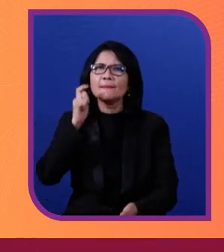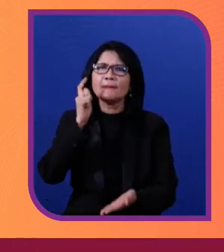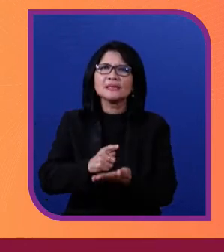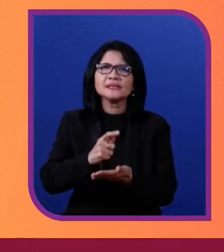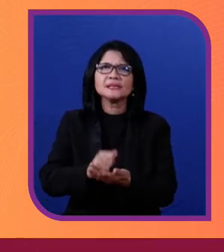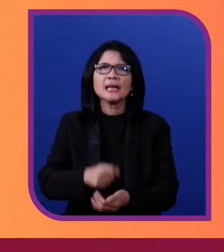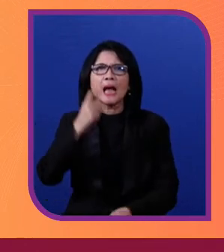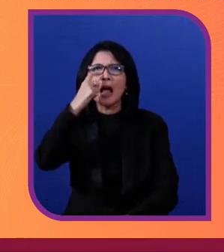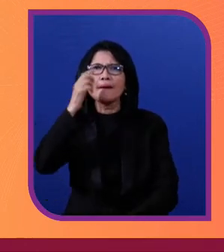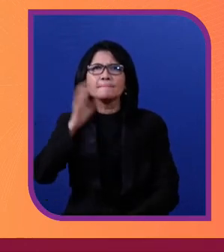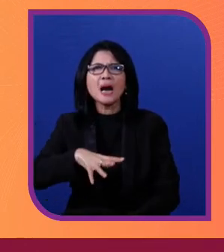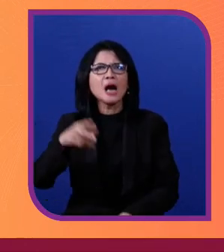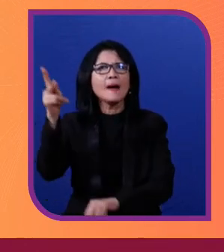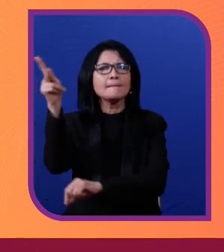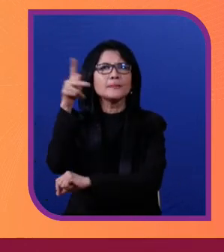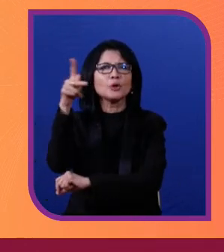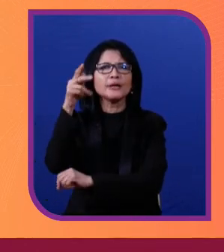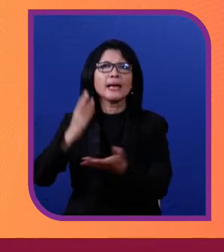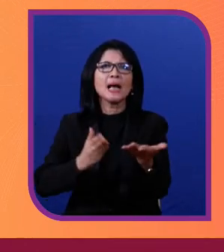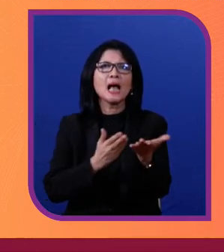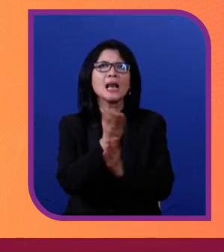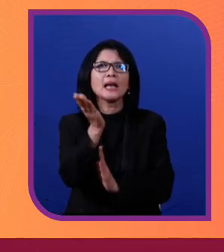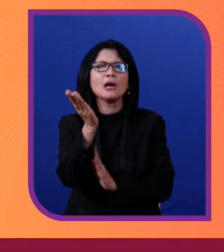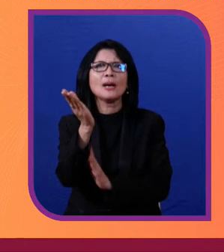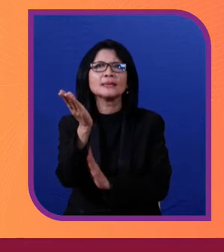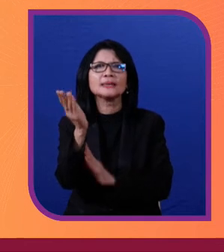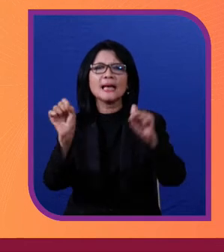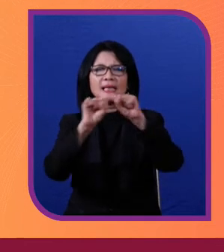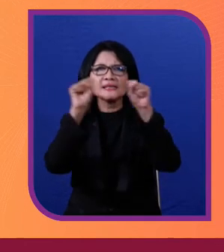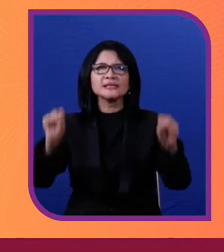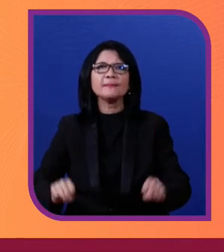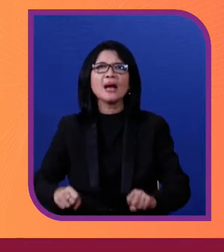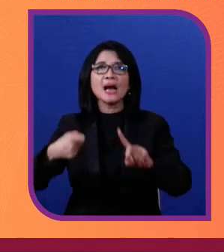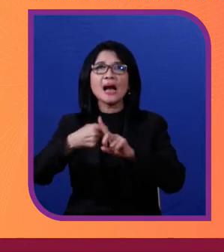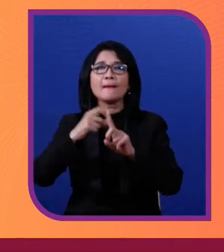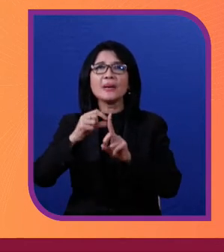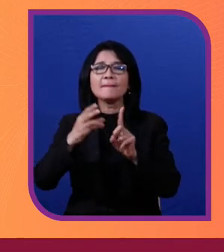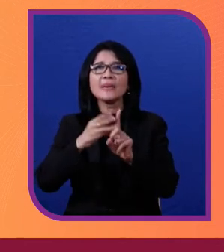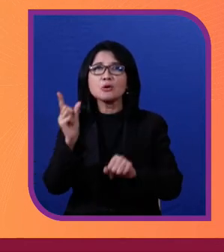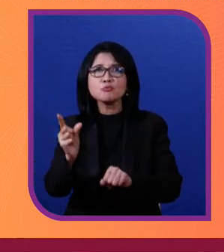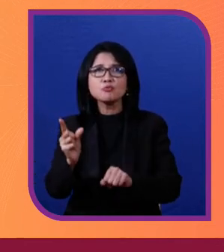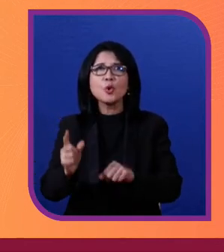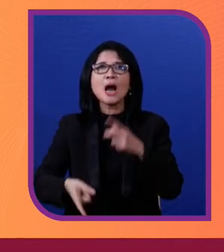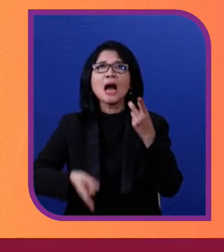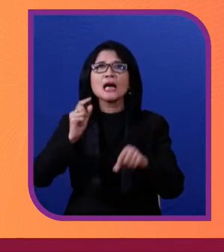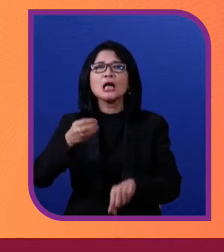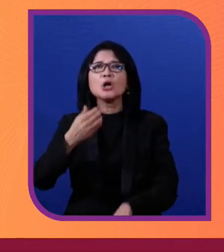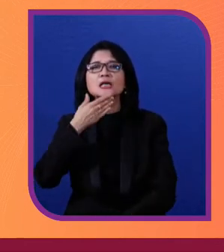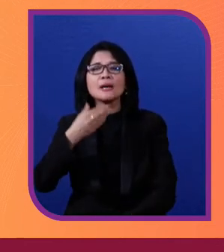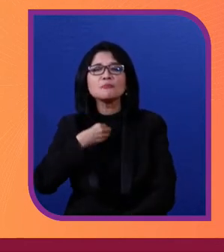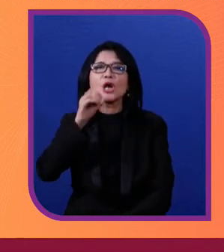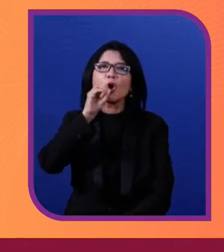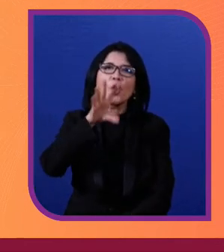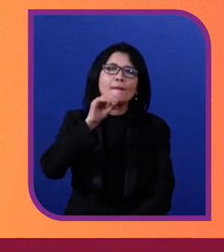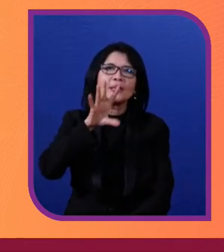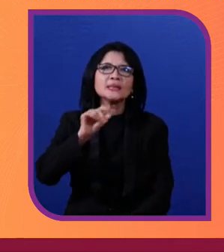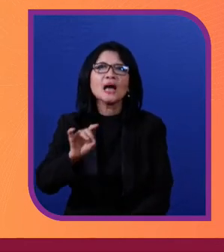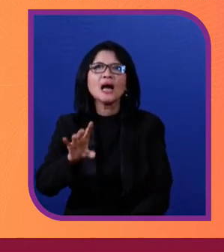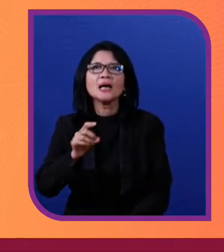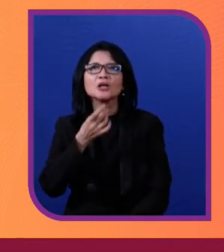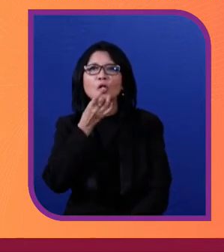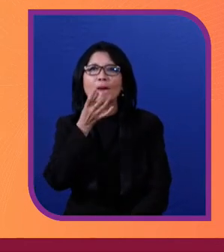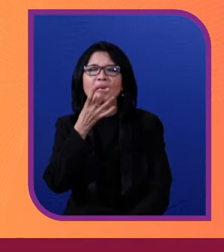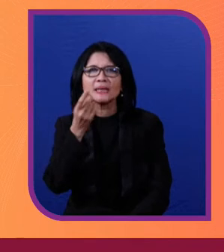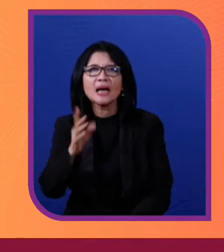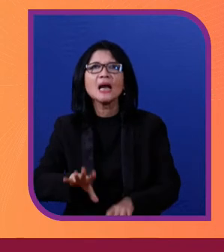and mouth someby eviove some comment or a input to ask What kind of asking that we should pay